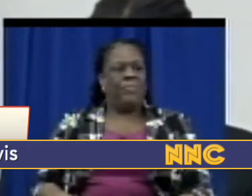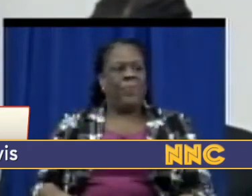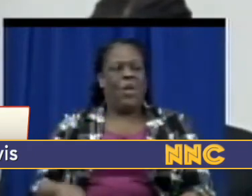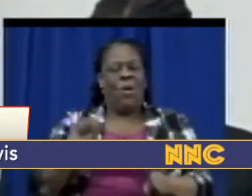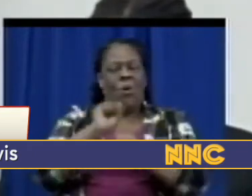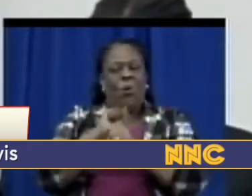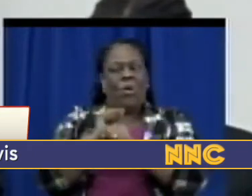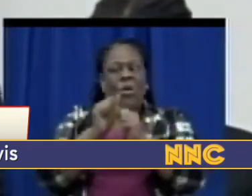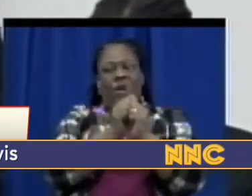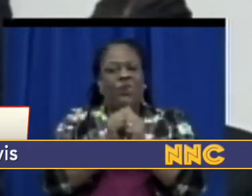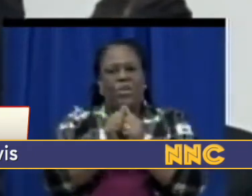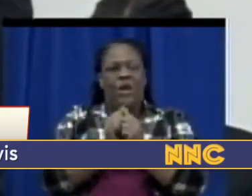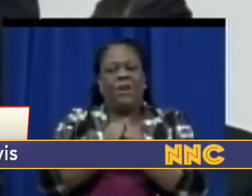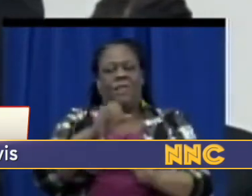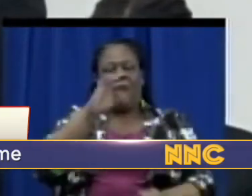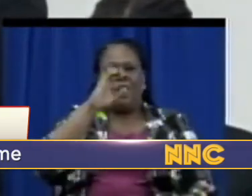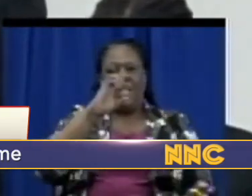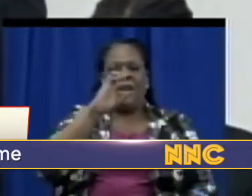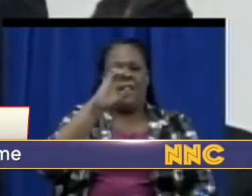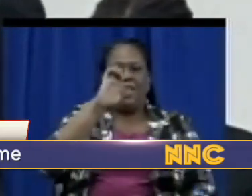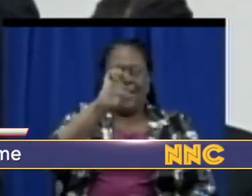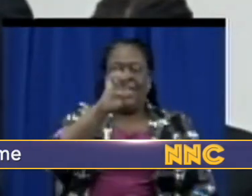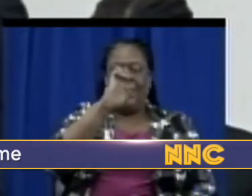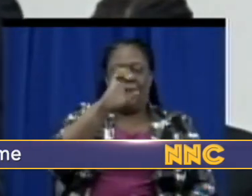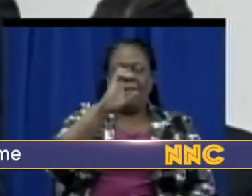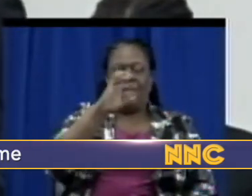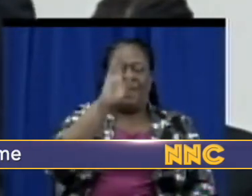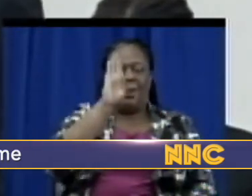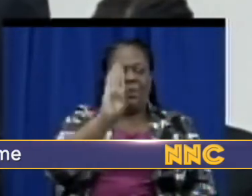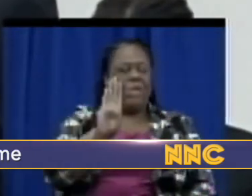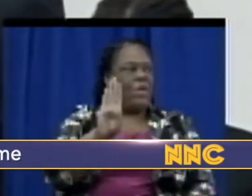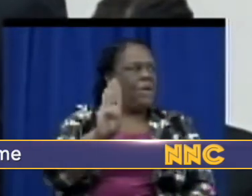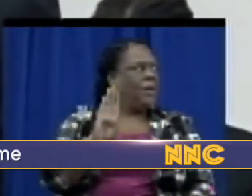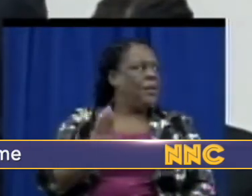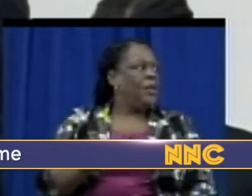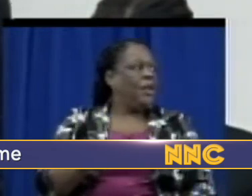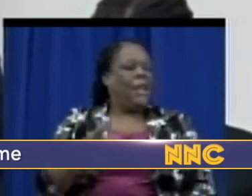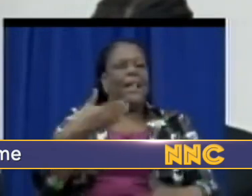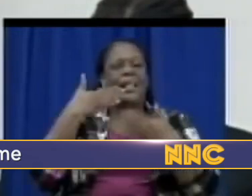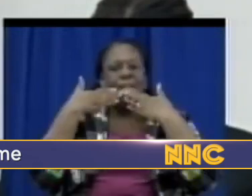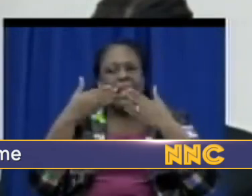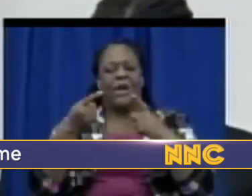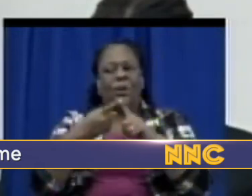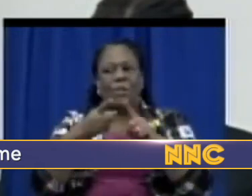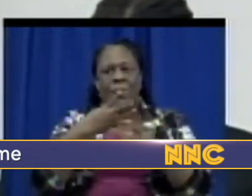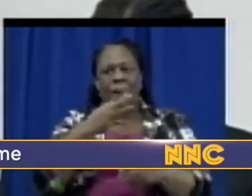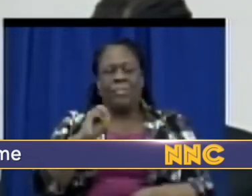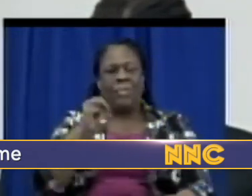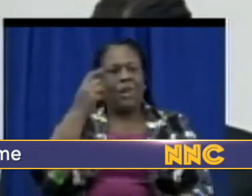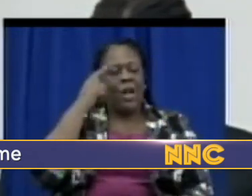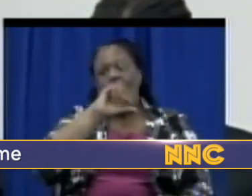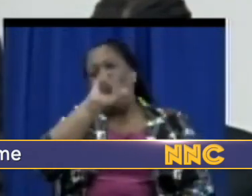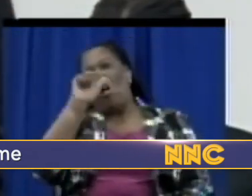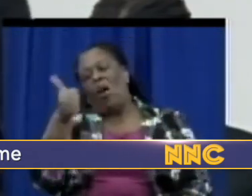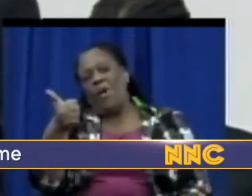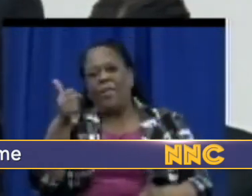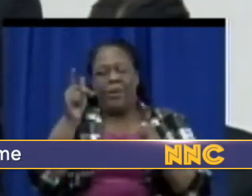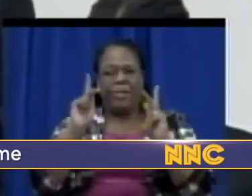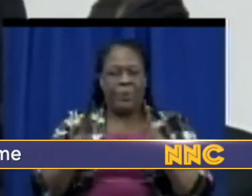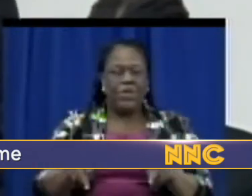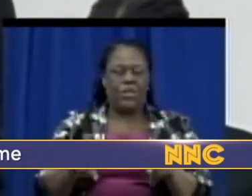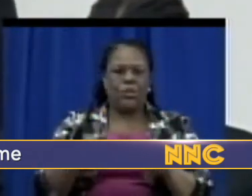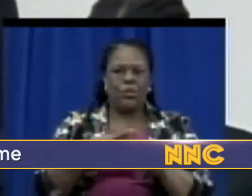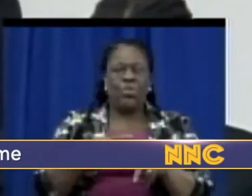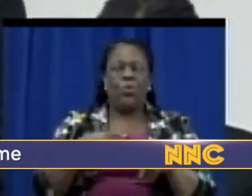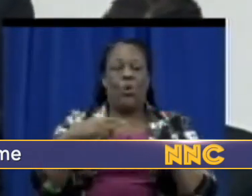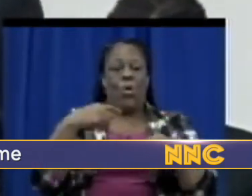Eastern Caribbean Central Bank, and I want to thank the ECCB and other stakeholders, our government will